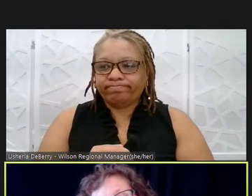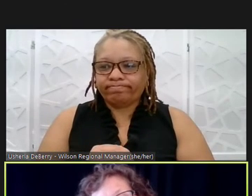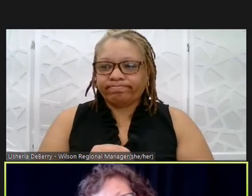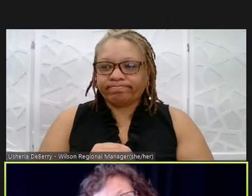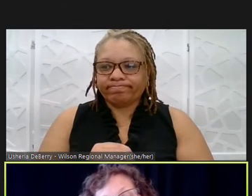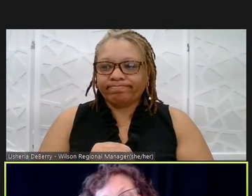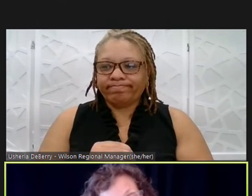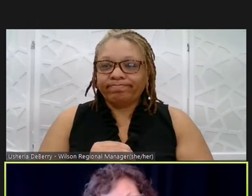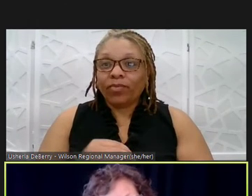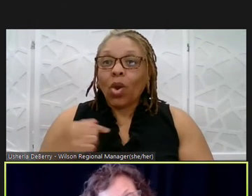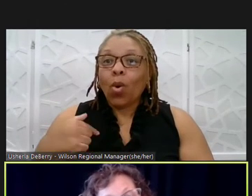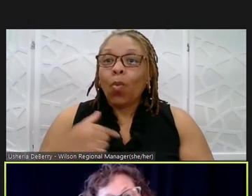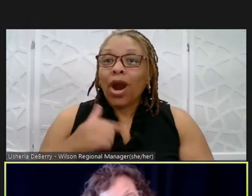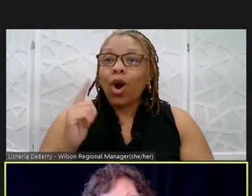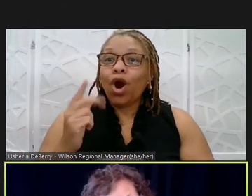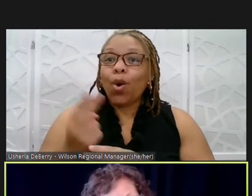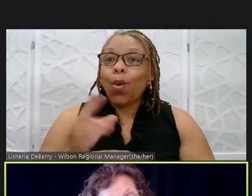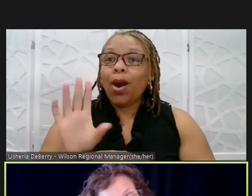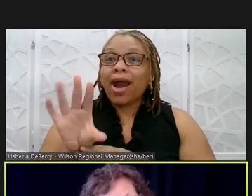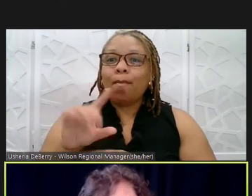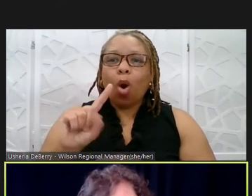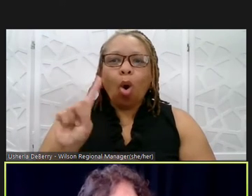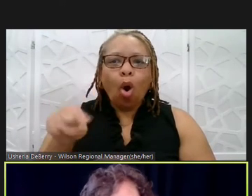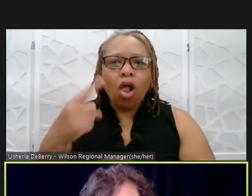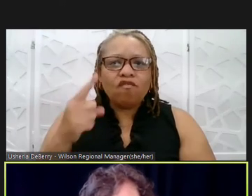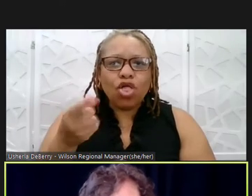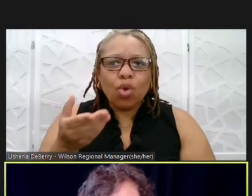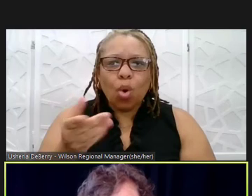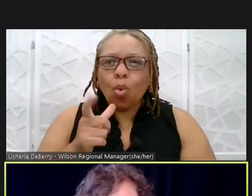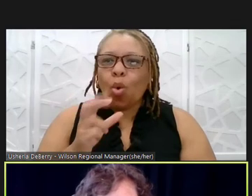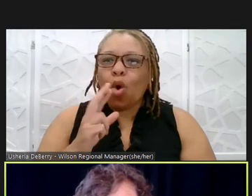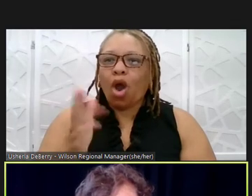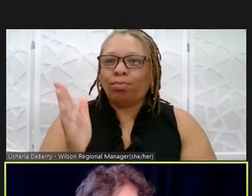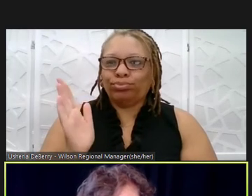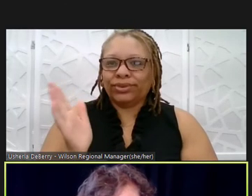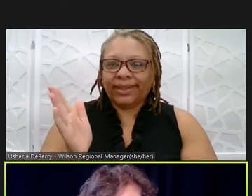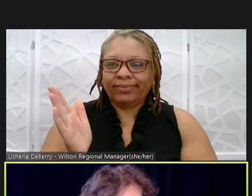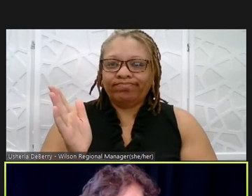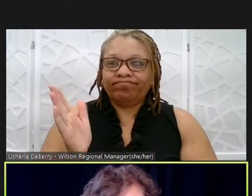time, we will call on you to assign your question or voice your question.